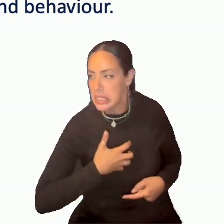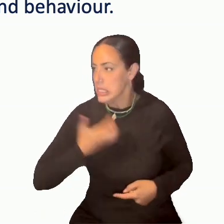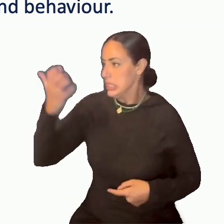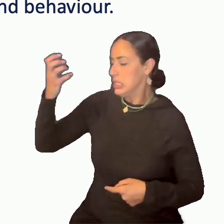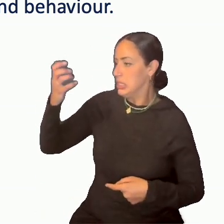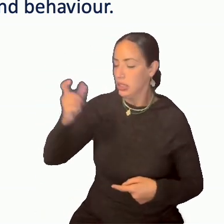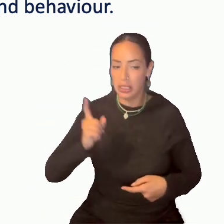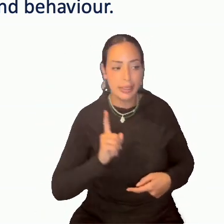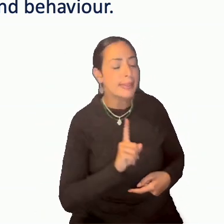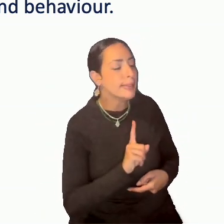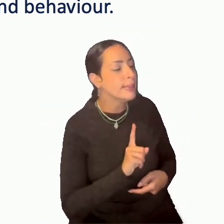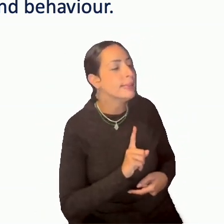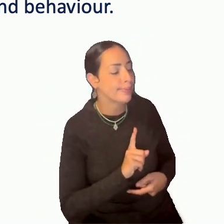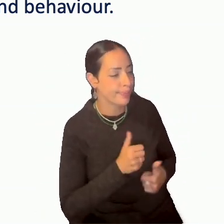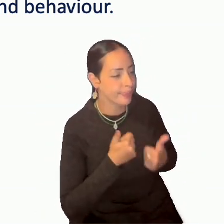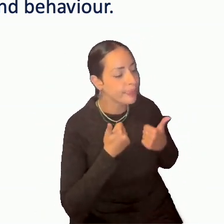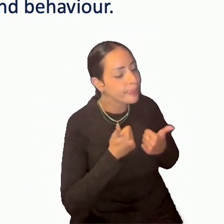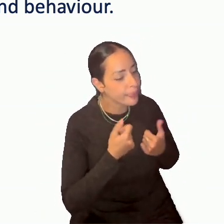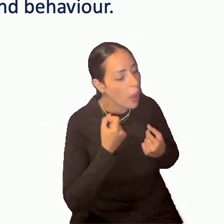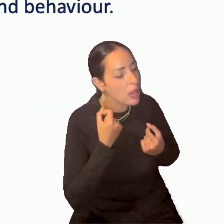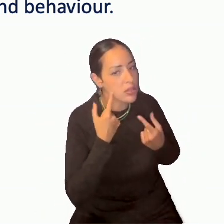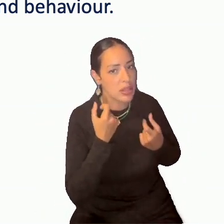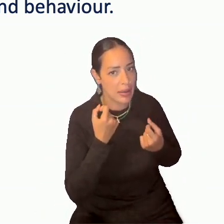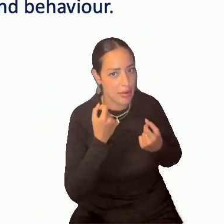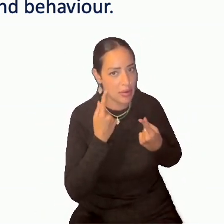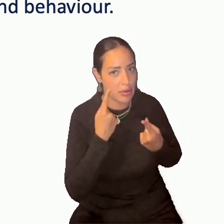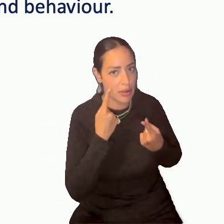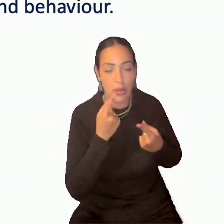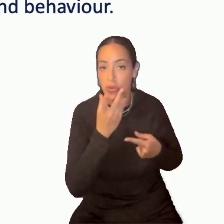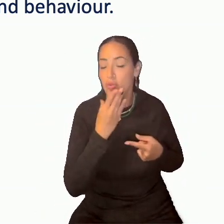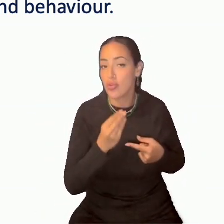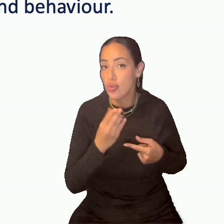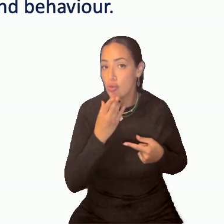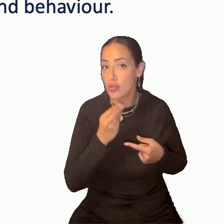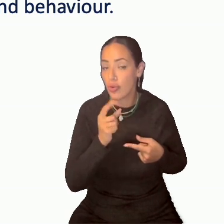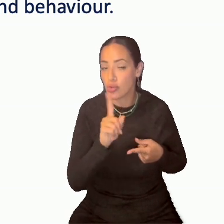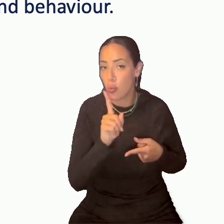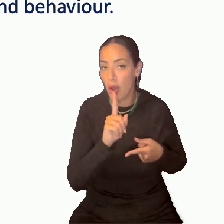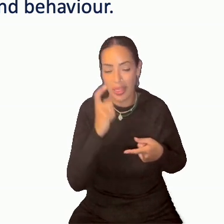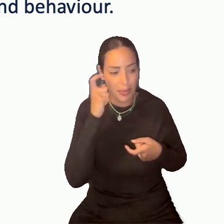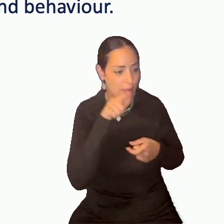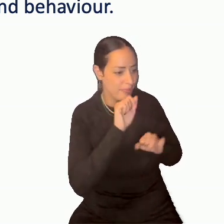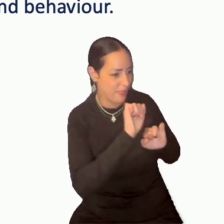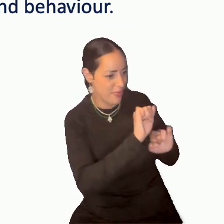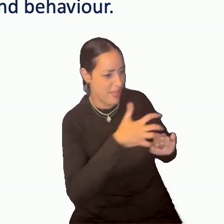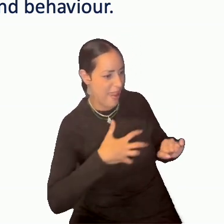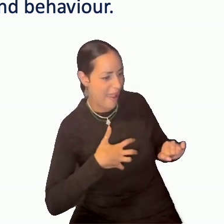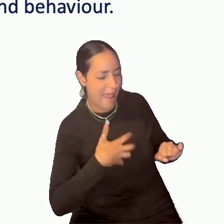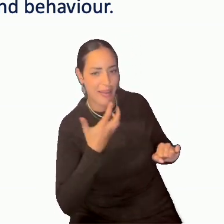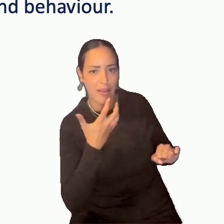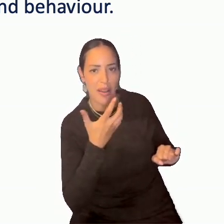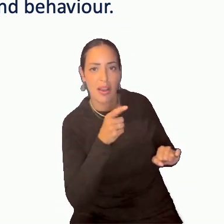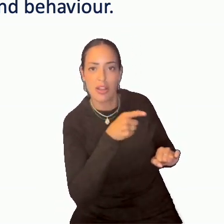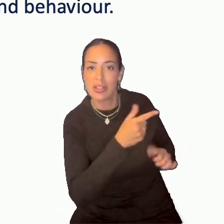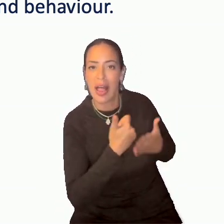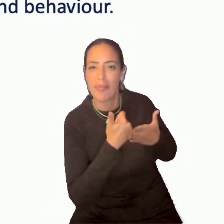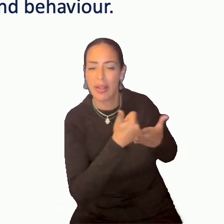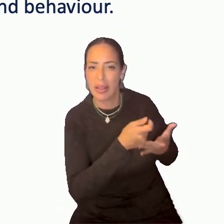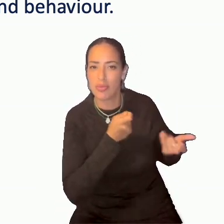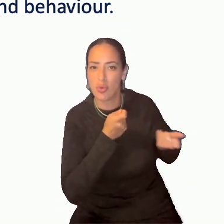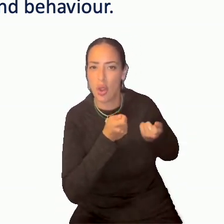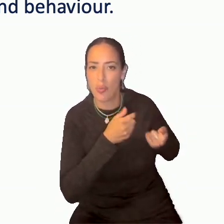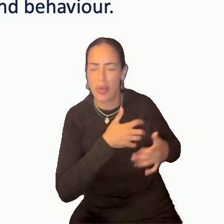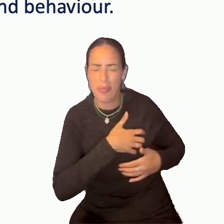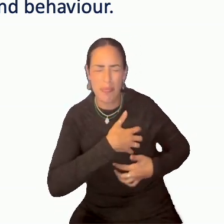In order to remain present, it can be useful to remember that anger is protecting unbearable pain and to focus on bearing witness rather than